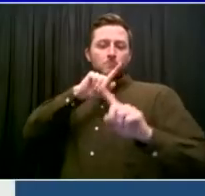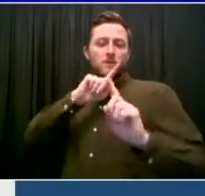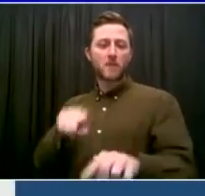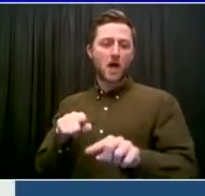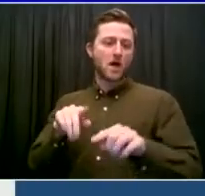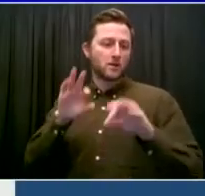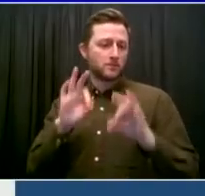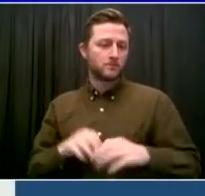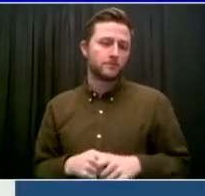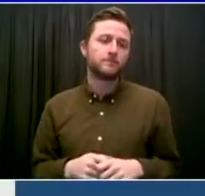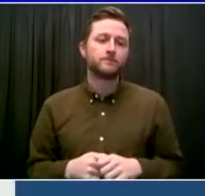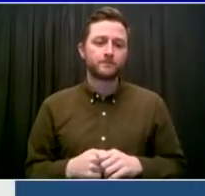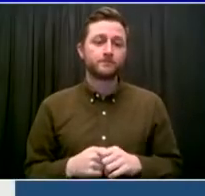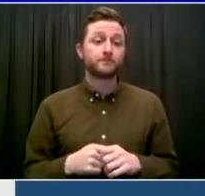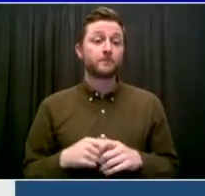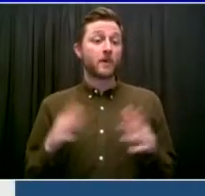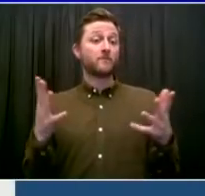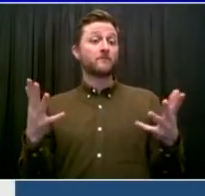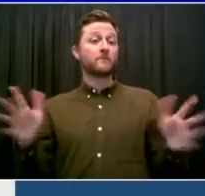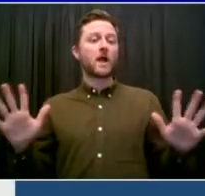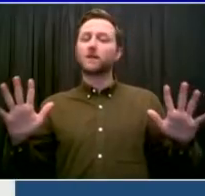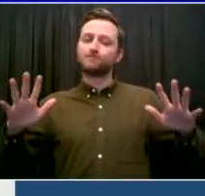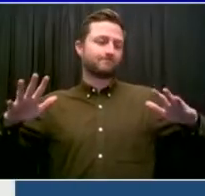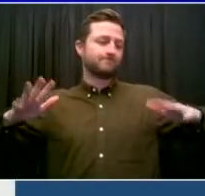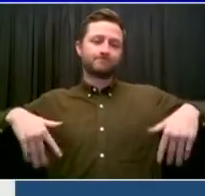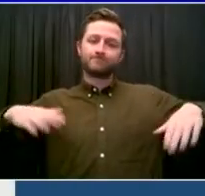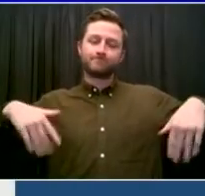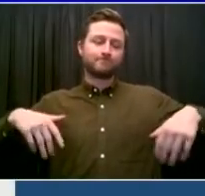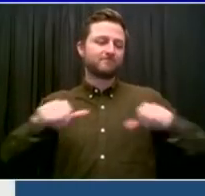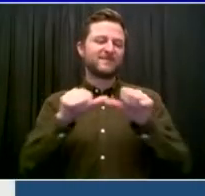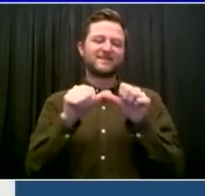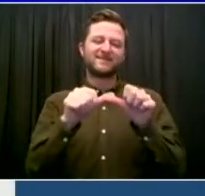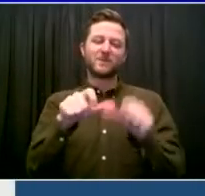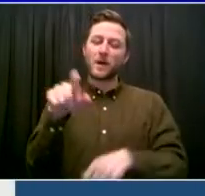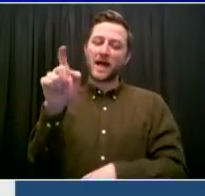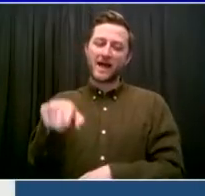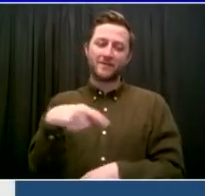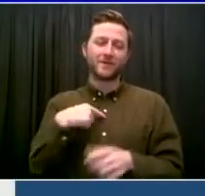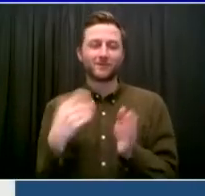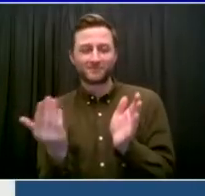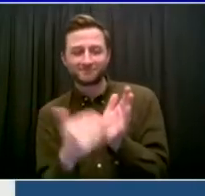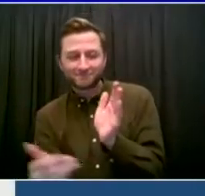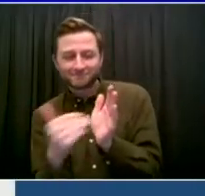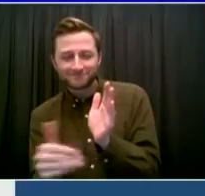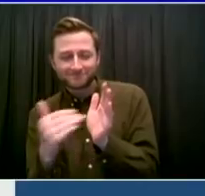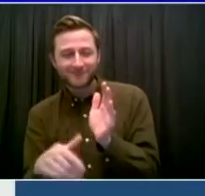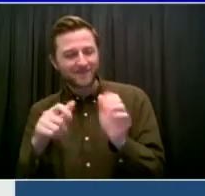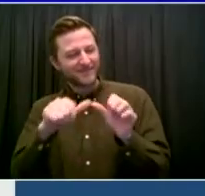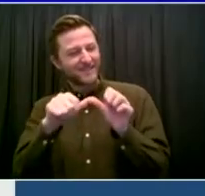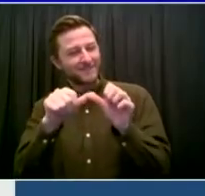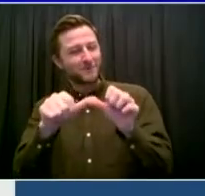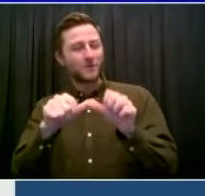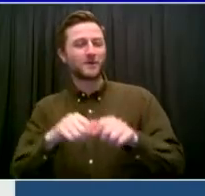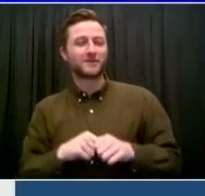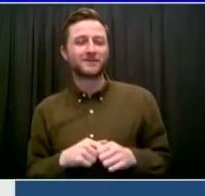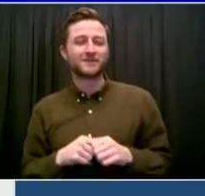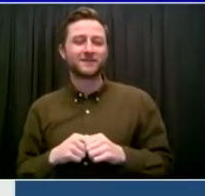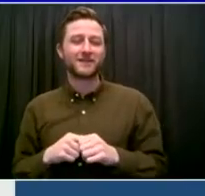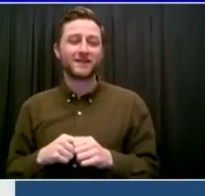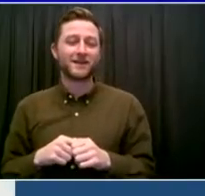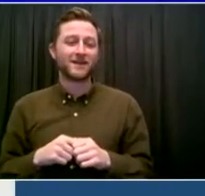Yorkers, we have not won yet. We have more to do, as I want to continue to say that over and over again. But let's be clear on